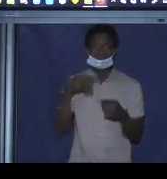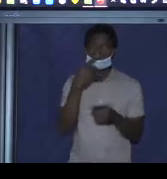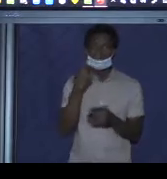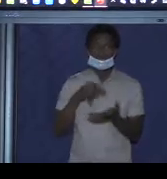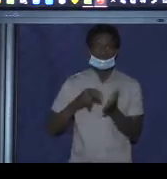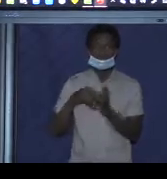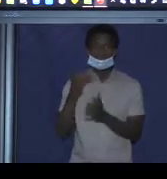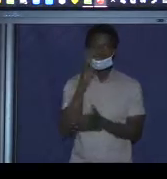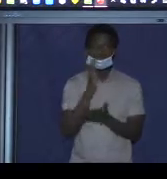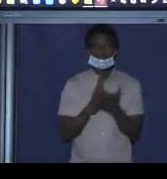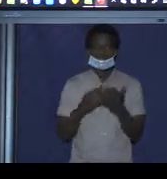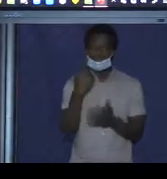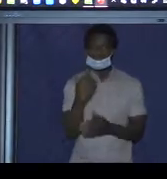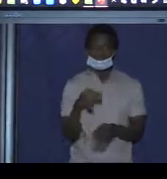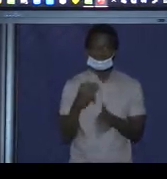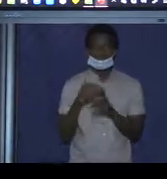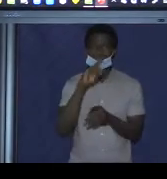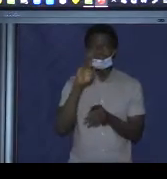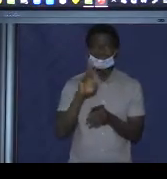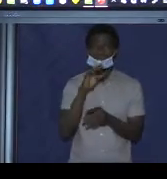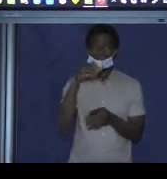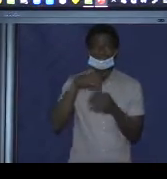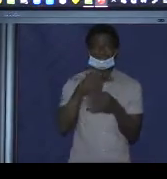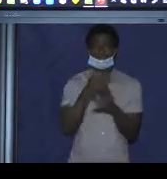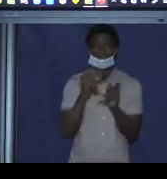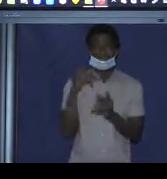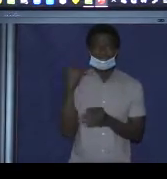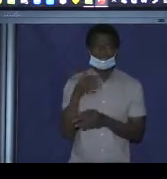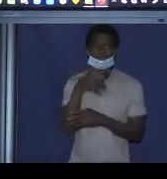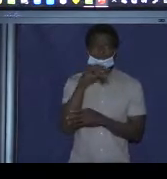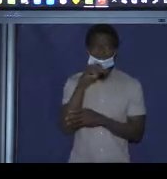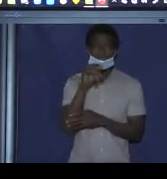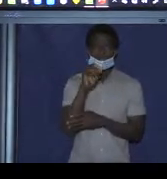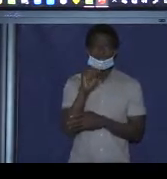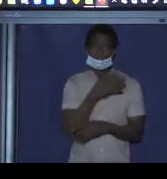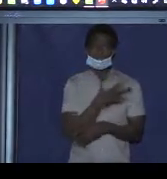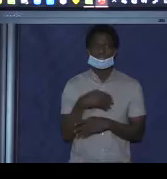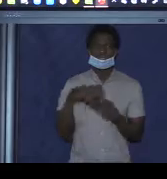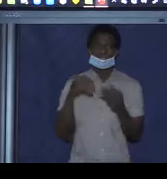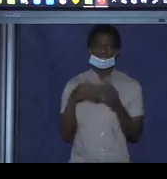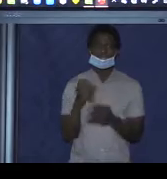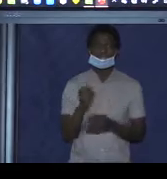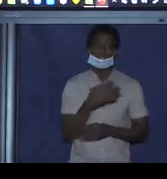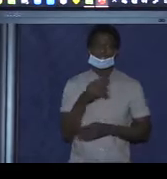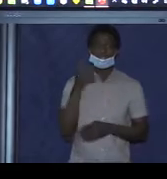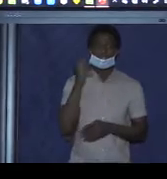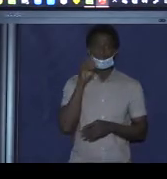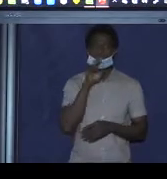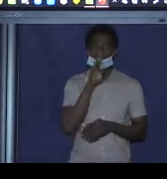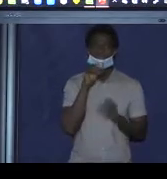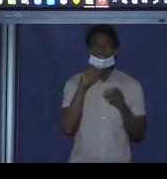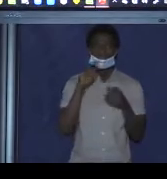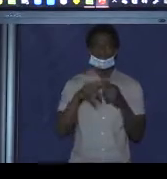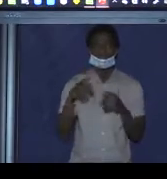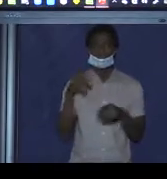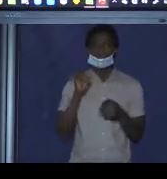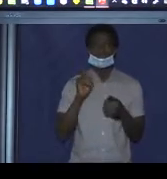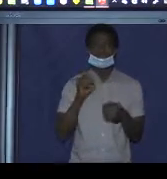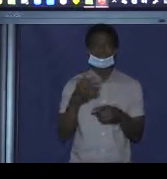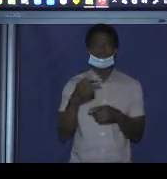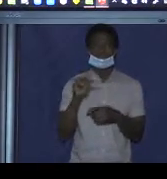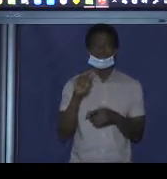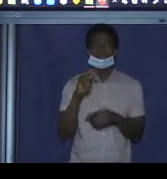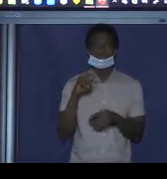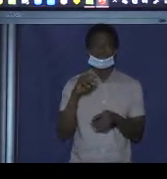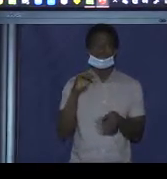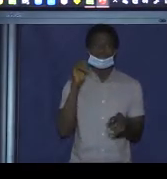say the meaning of some single words used in place of phrases and sentences. And you should also be able to